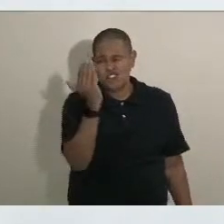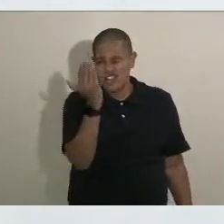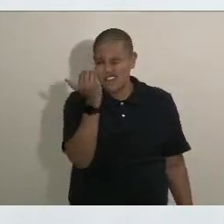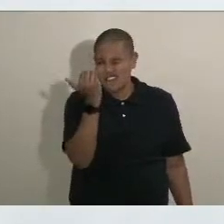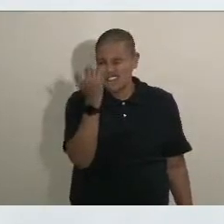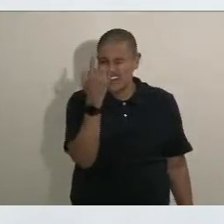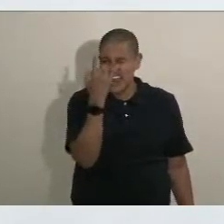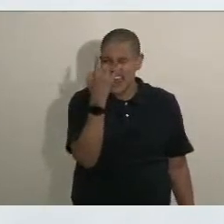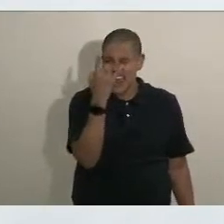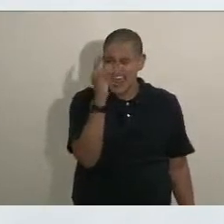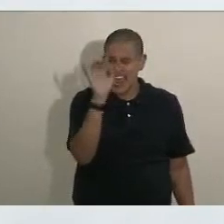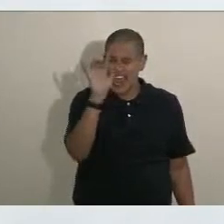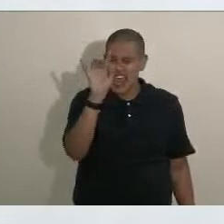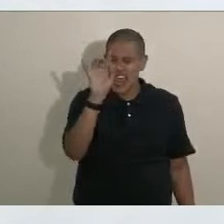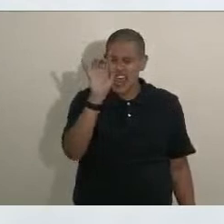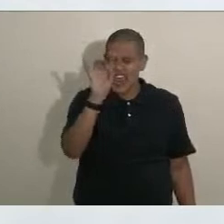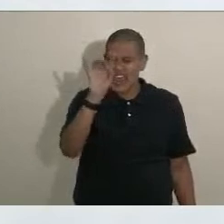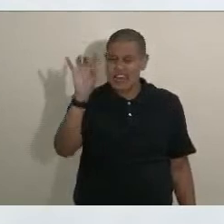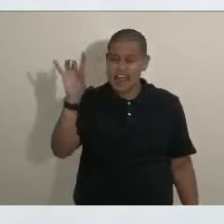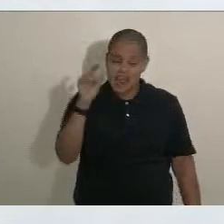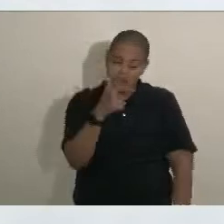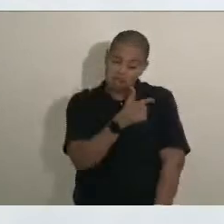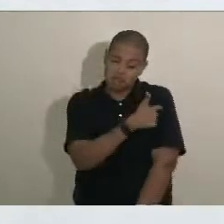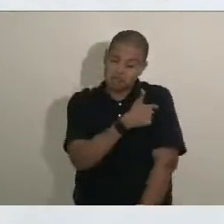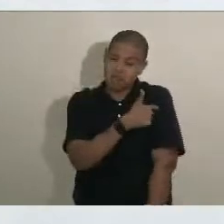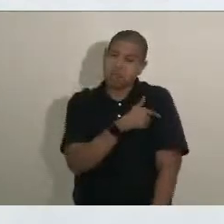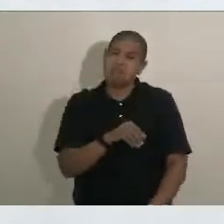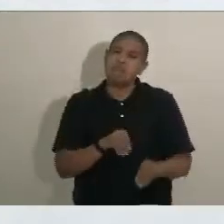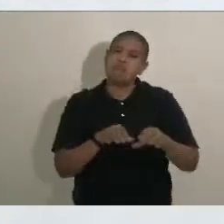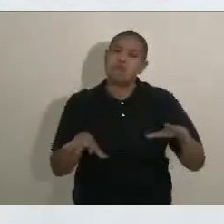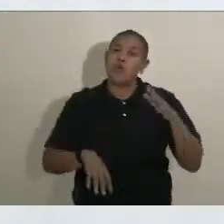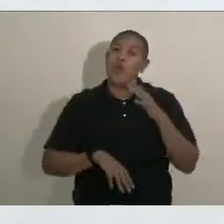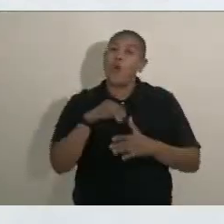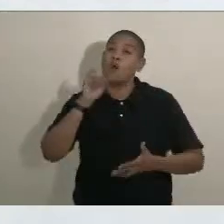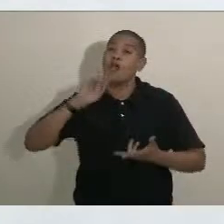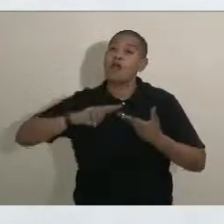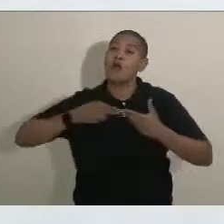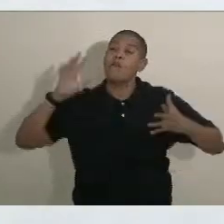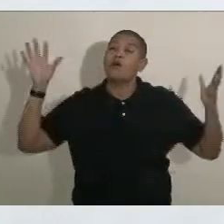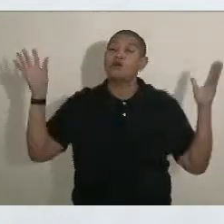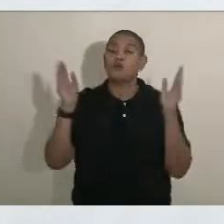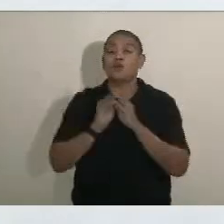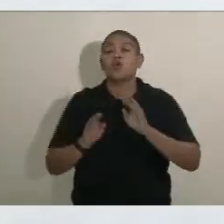1,415,488 doses of COVID-19 vaccines. Of that number,